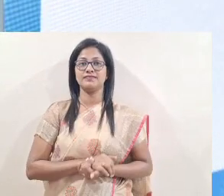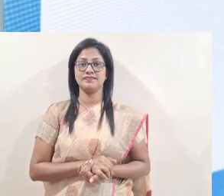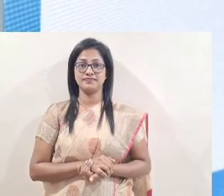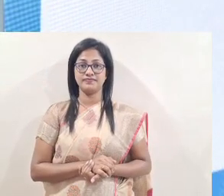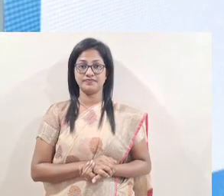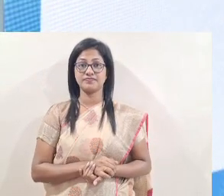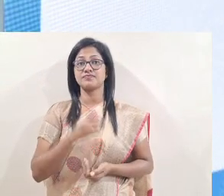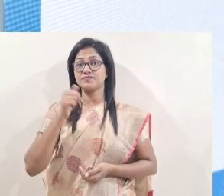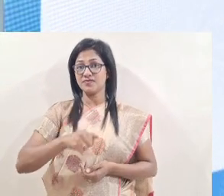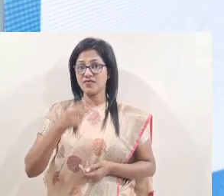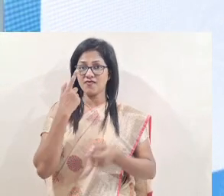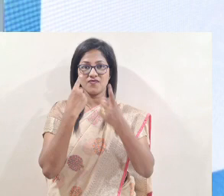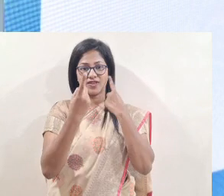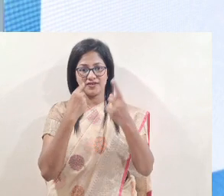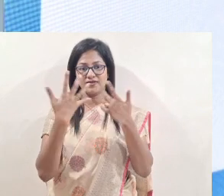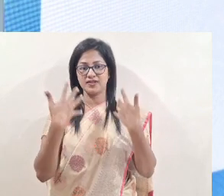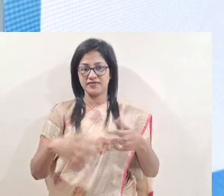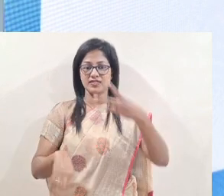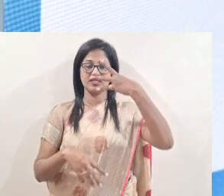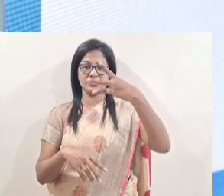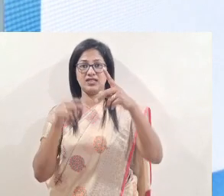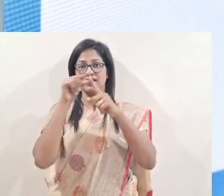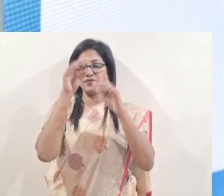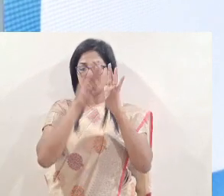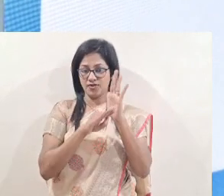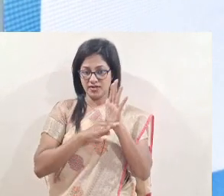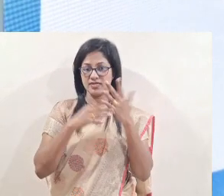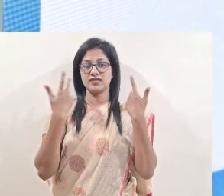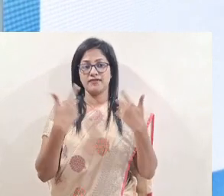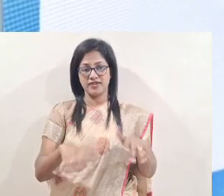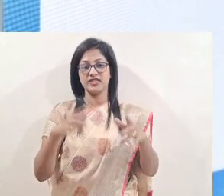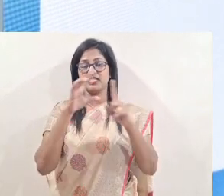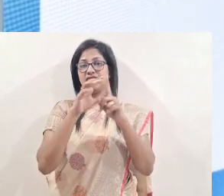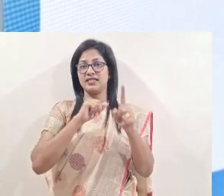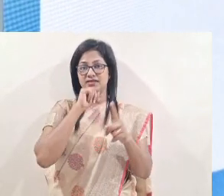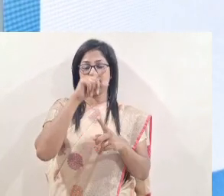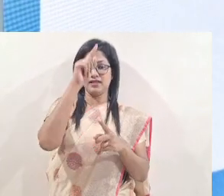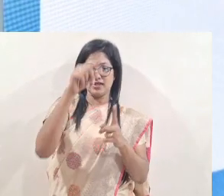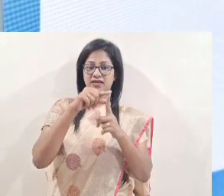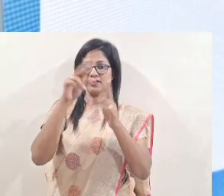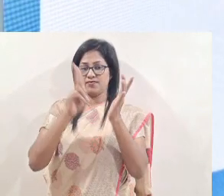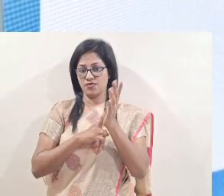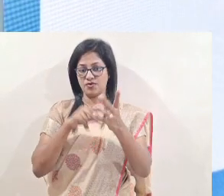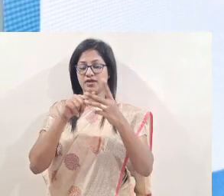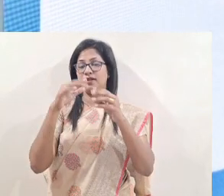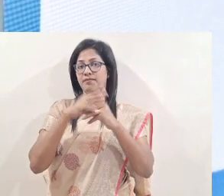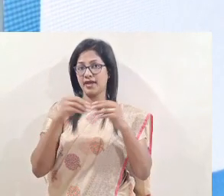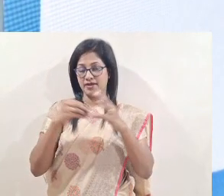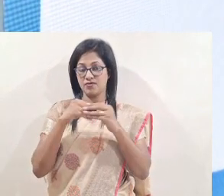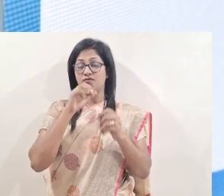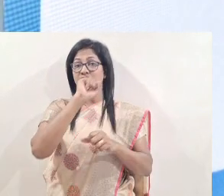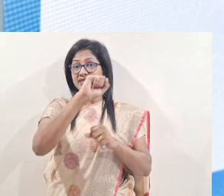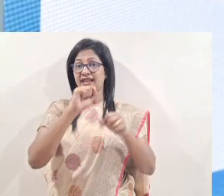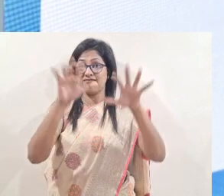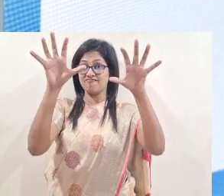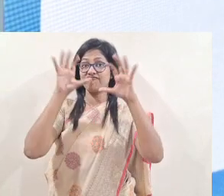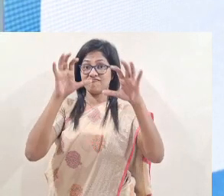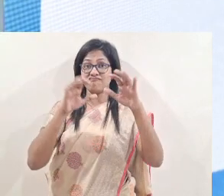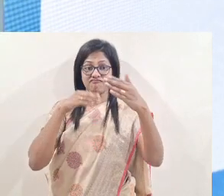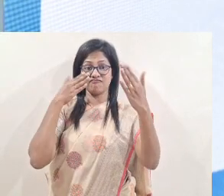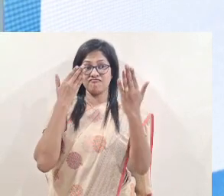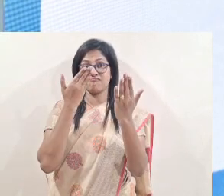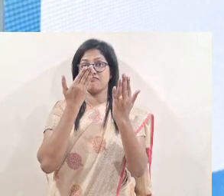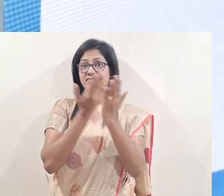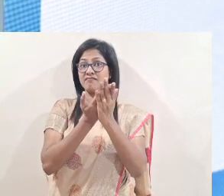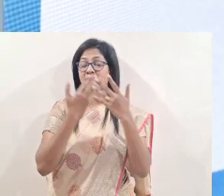done an evaluation of 3 policies of Delhi, Pune, and Bangalore, because these 3 cities have formulated their gazettes. That's why we have considered these